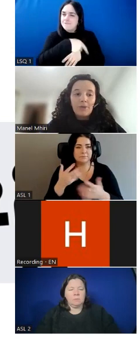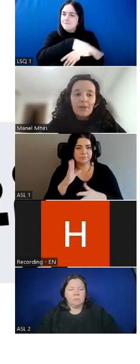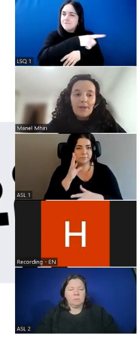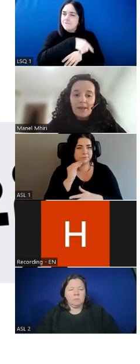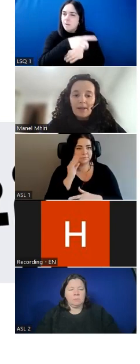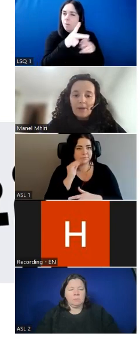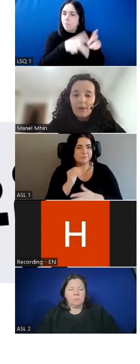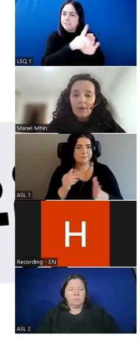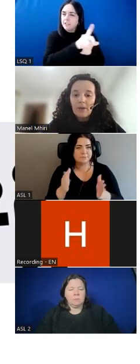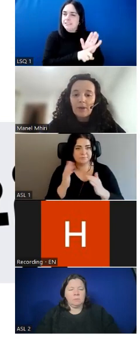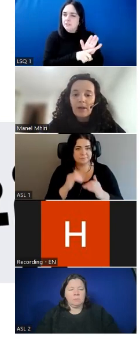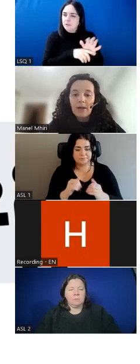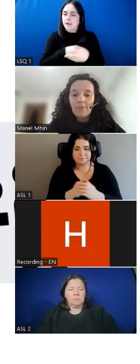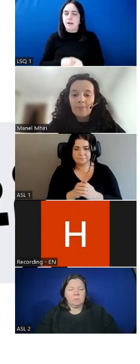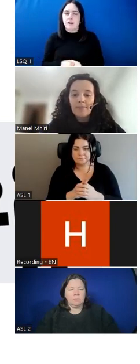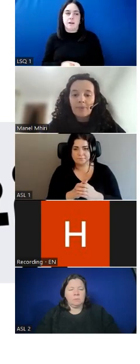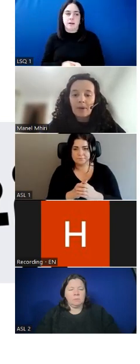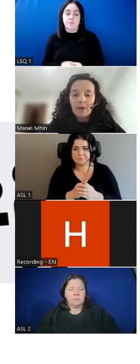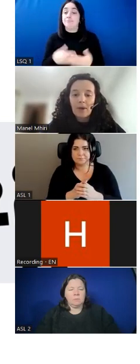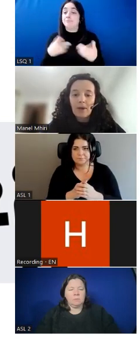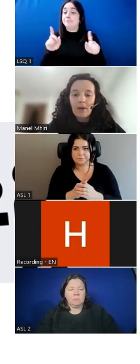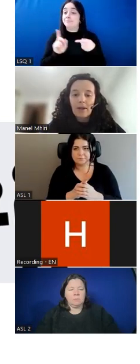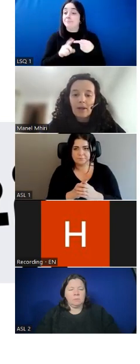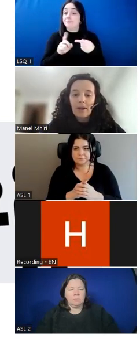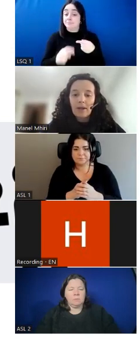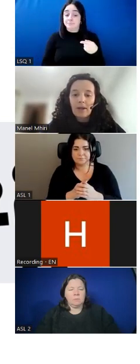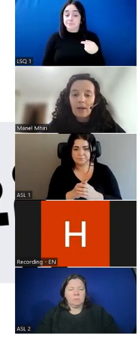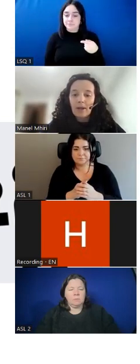So firstly, an